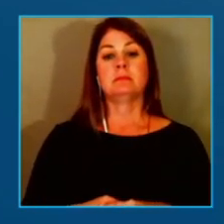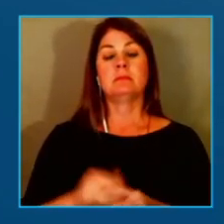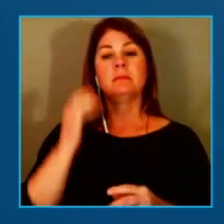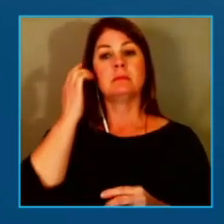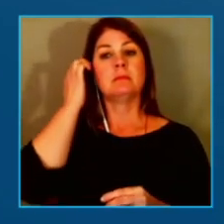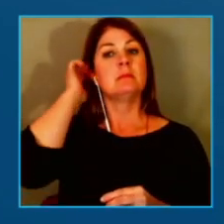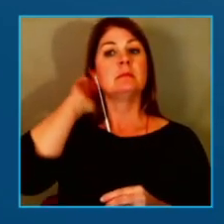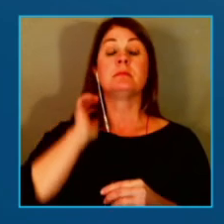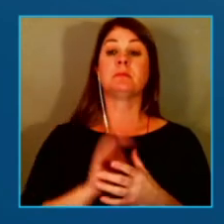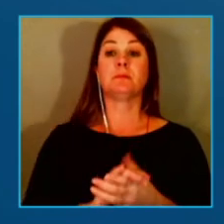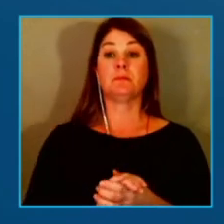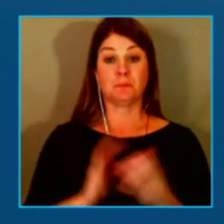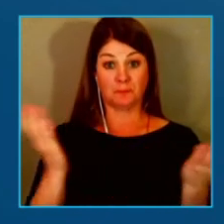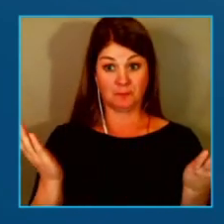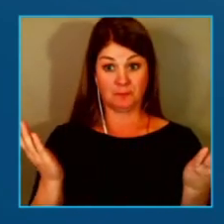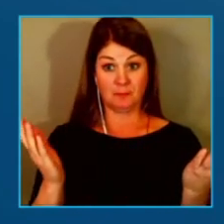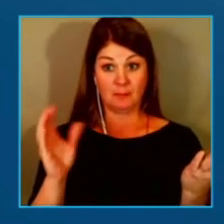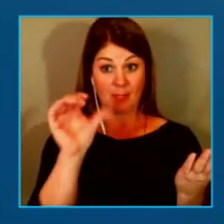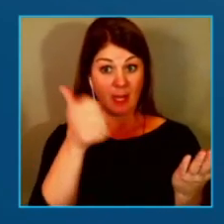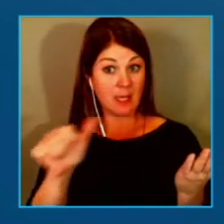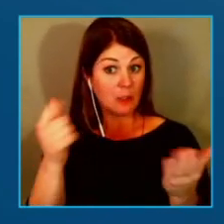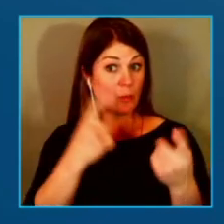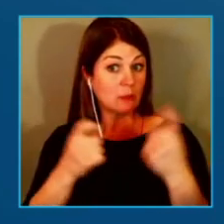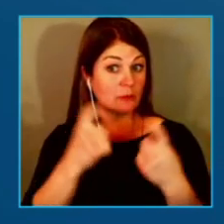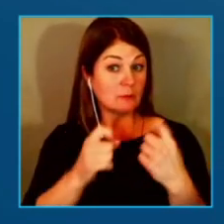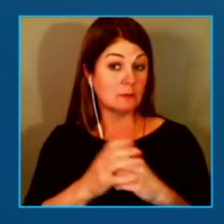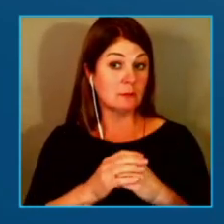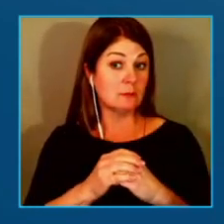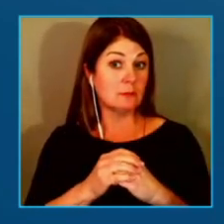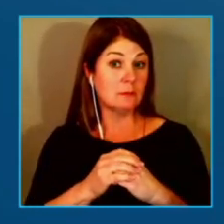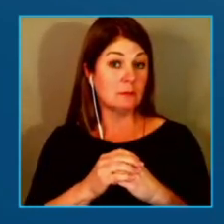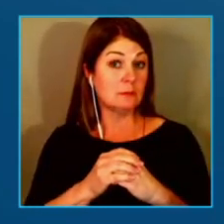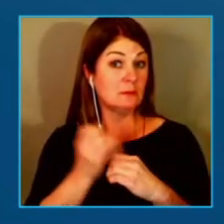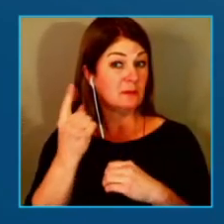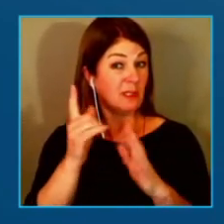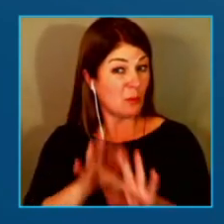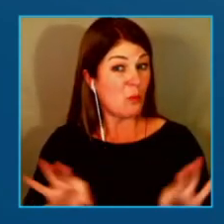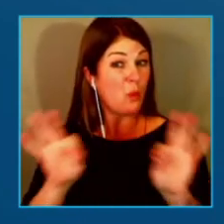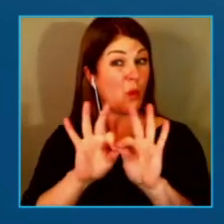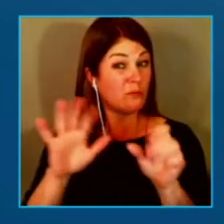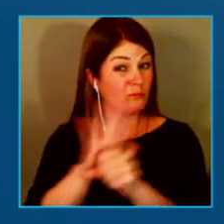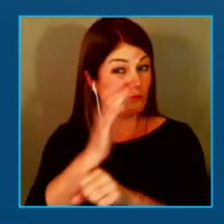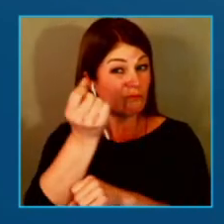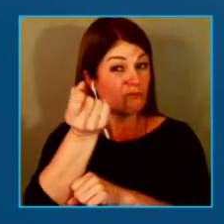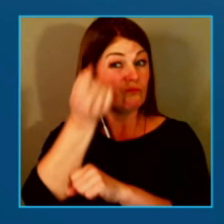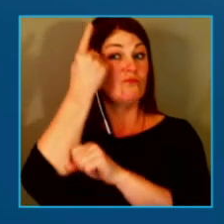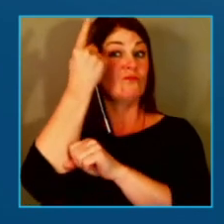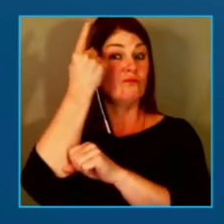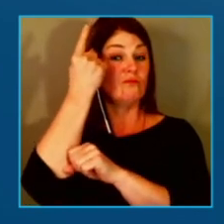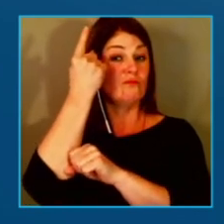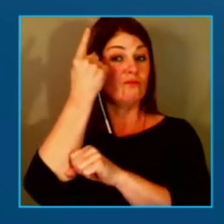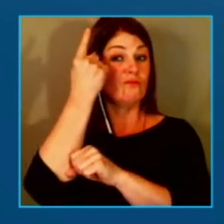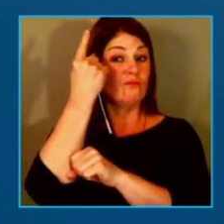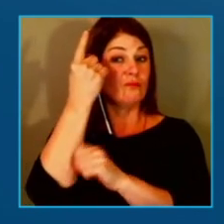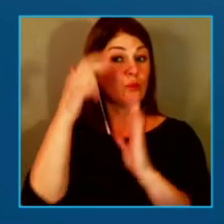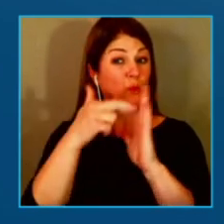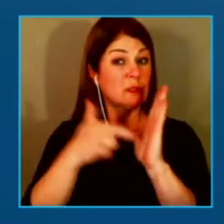Are there any questions? This is important that you fully understand our procedure